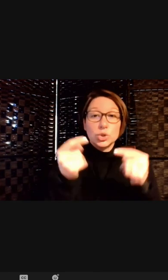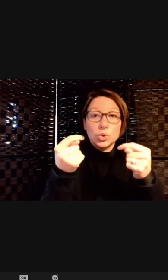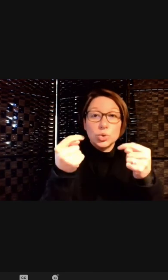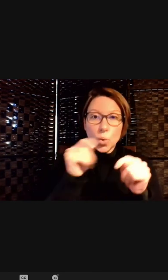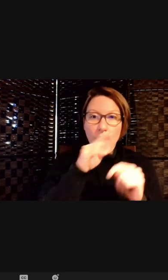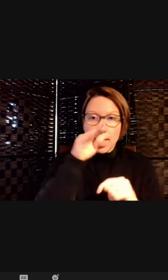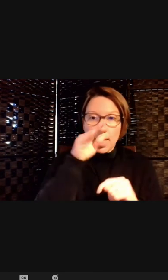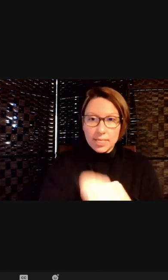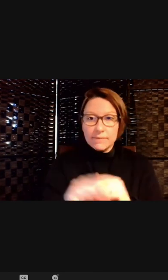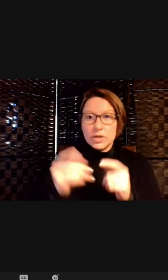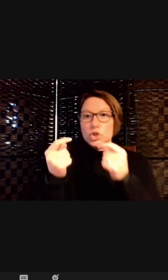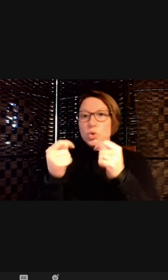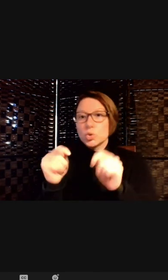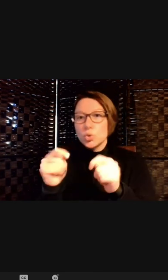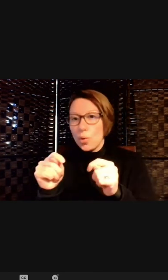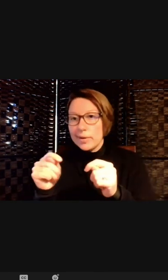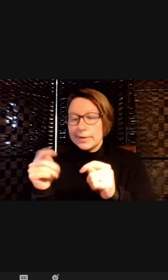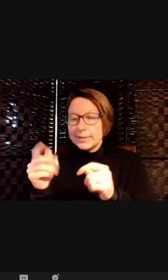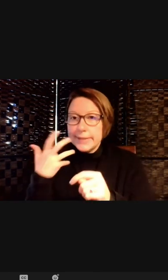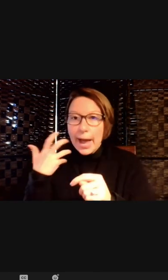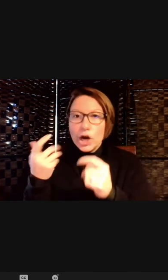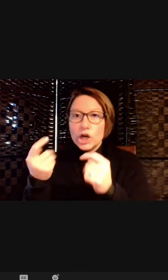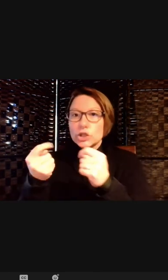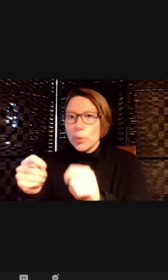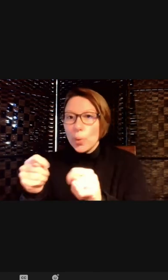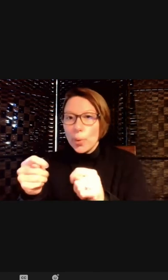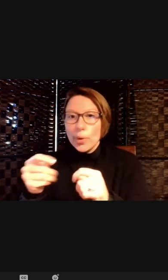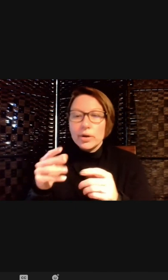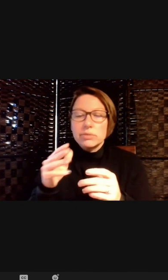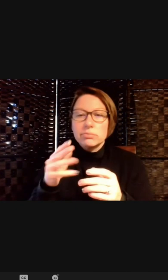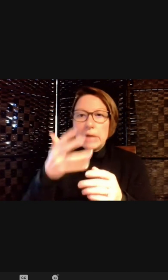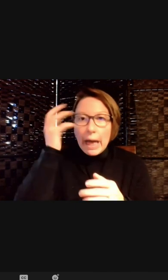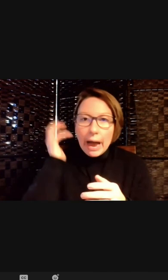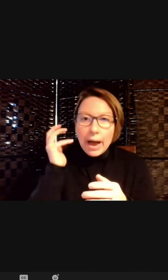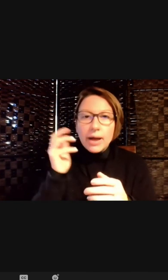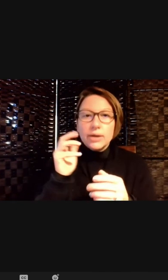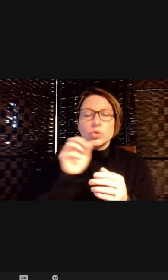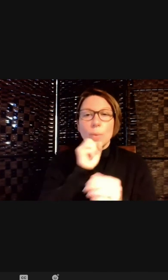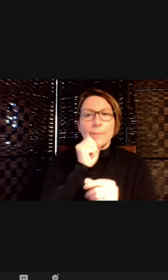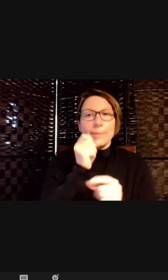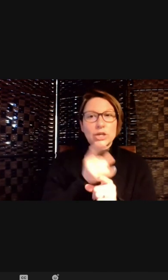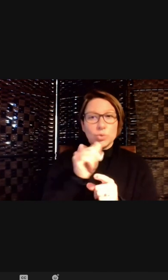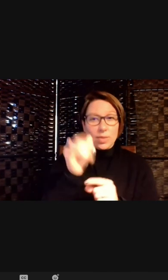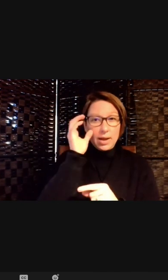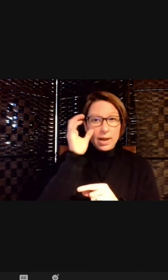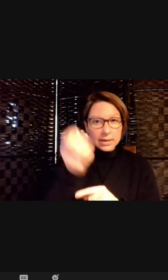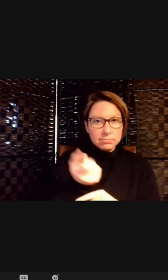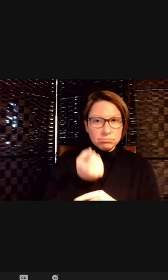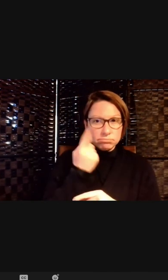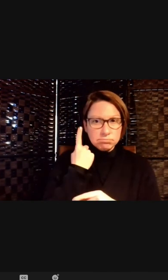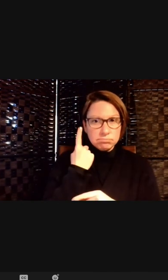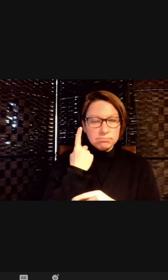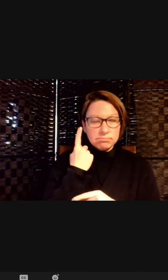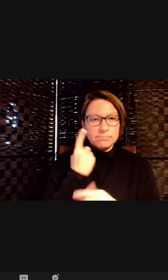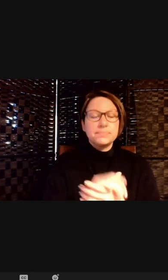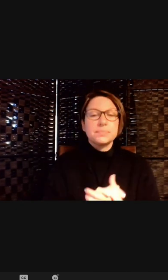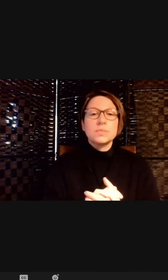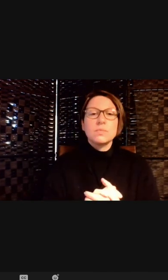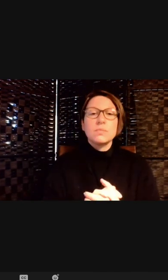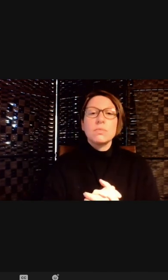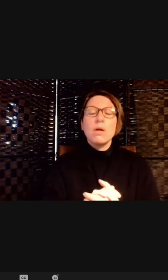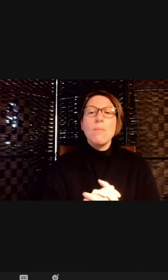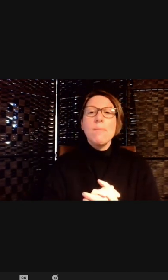whatever. So making sure that concept is available to be known. And then lastly, I don't know about